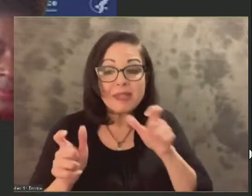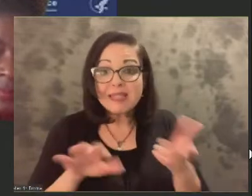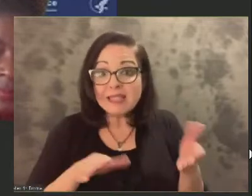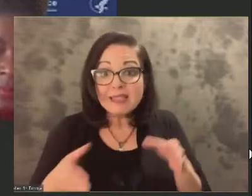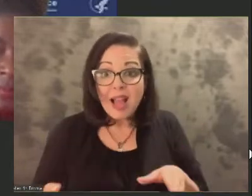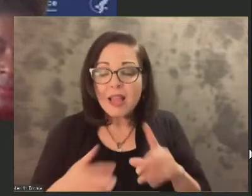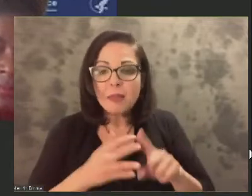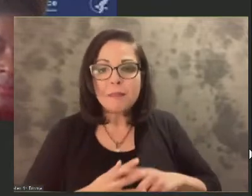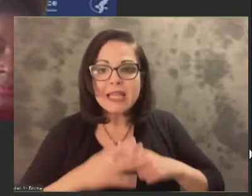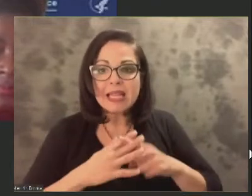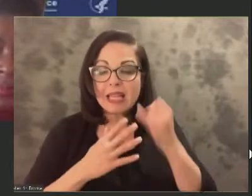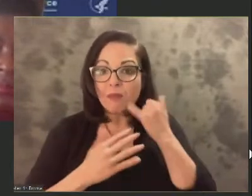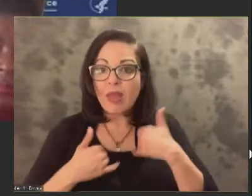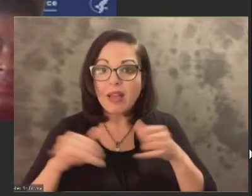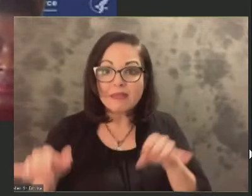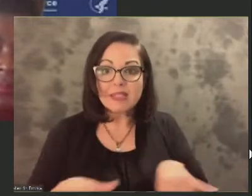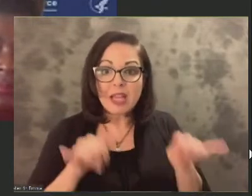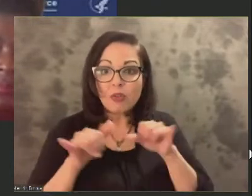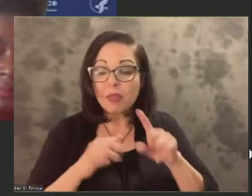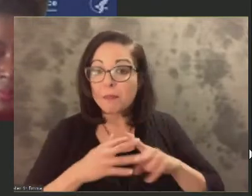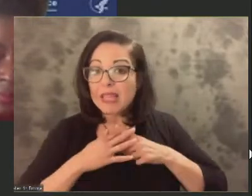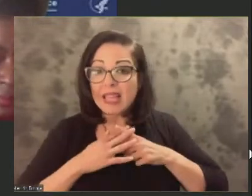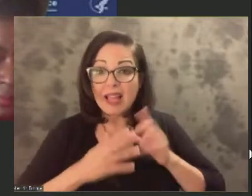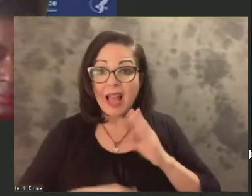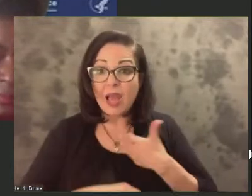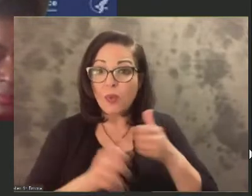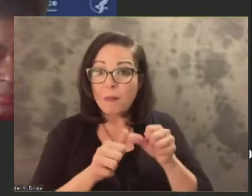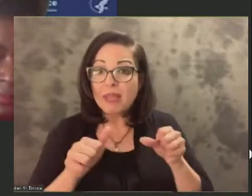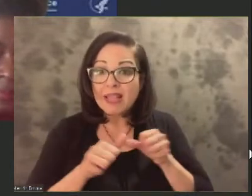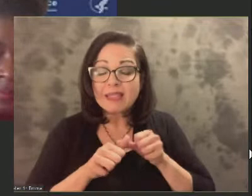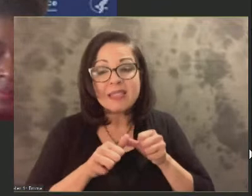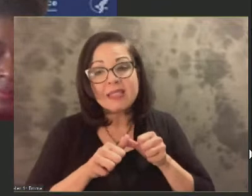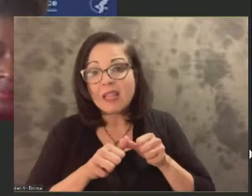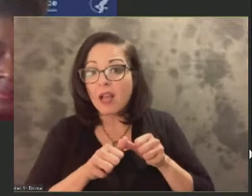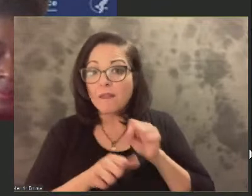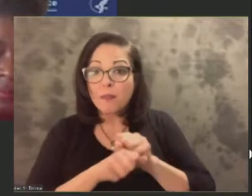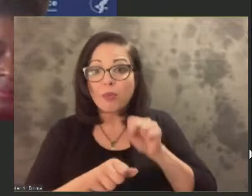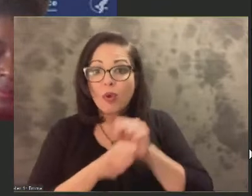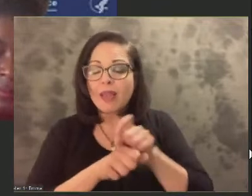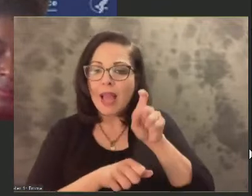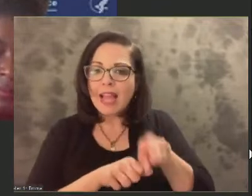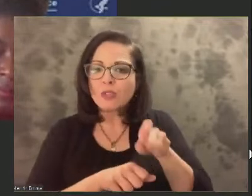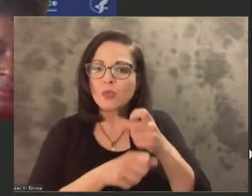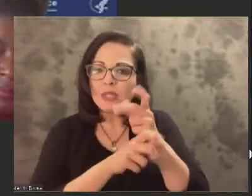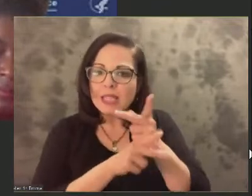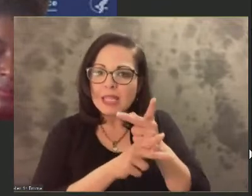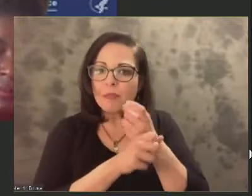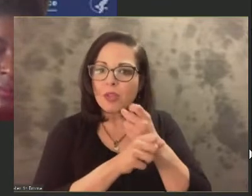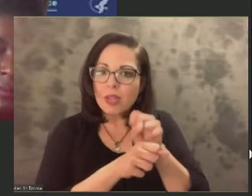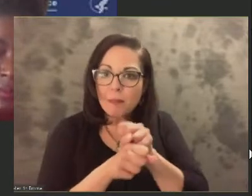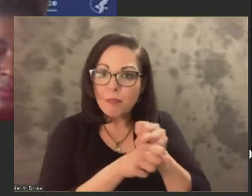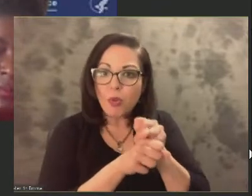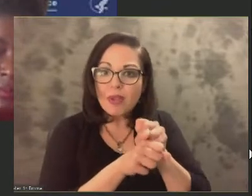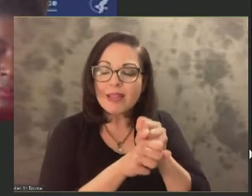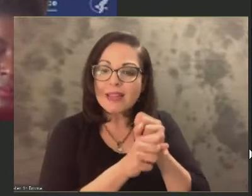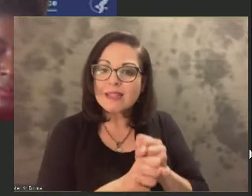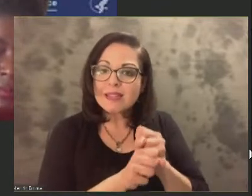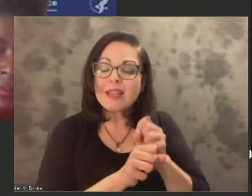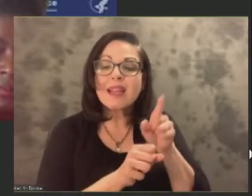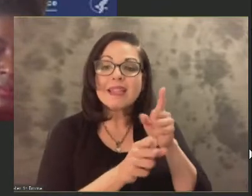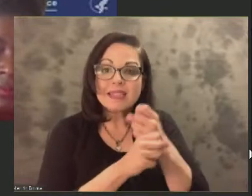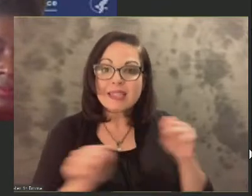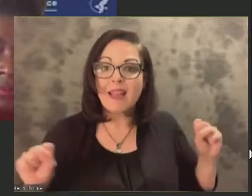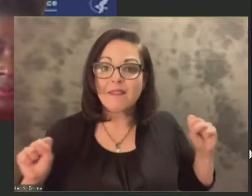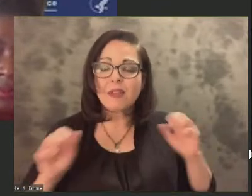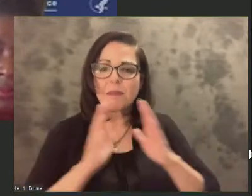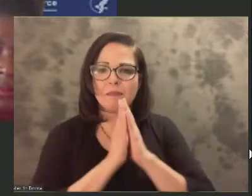beginning, our places of employment had to keep their employees safe? Please, please,